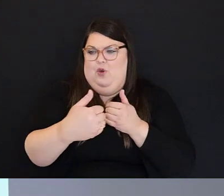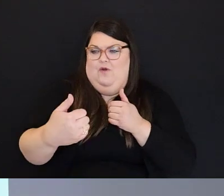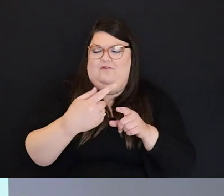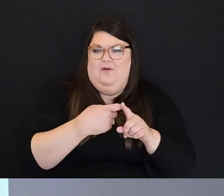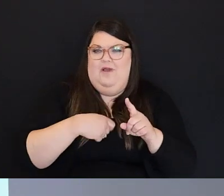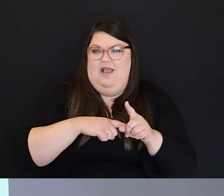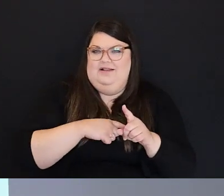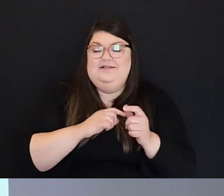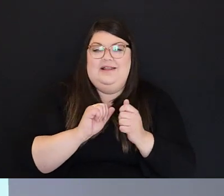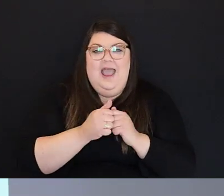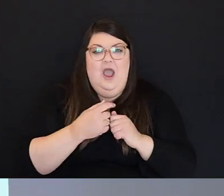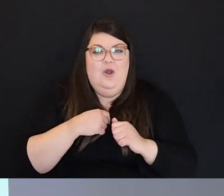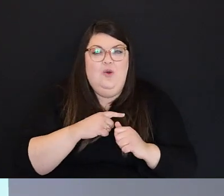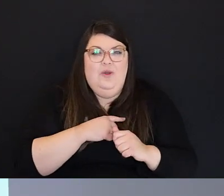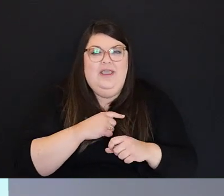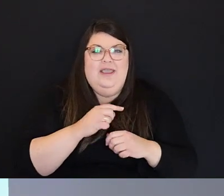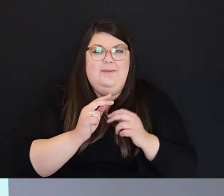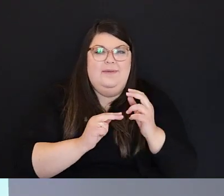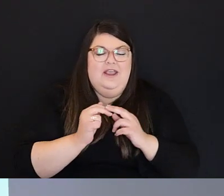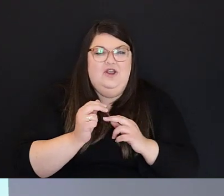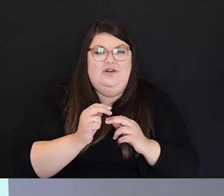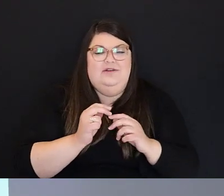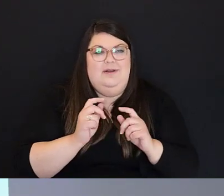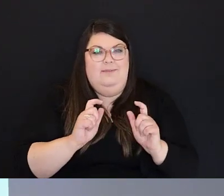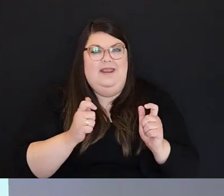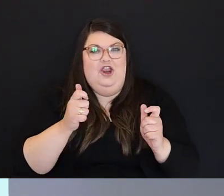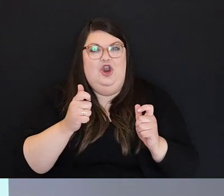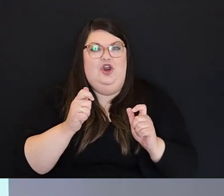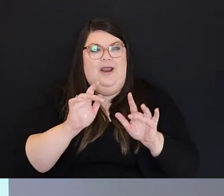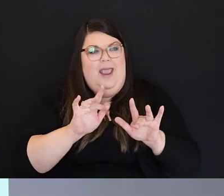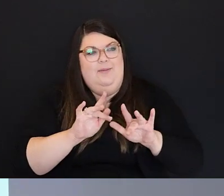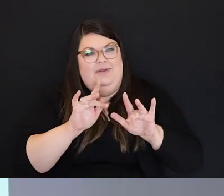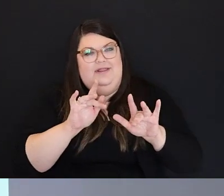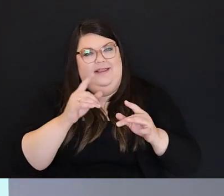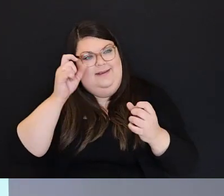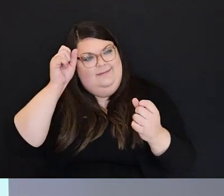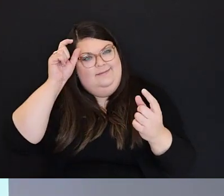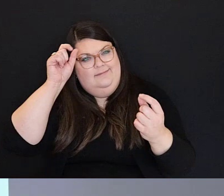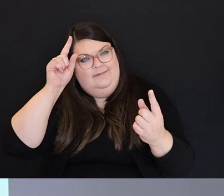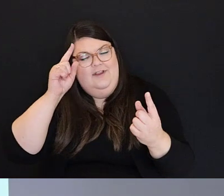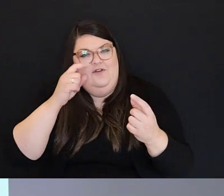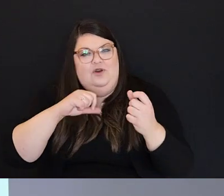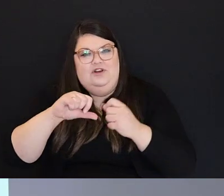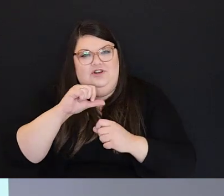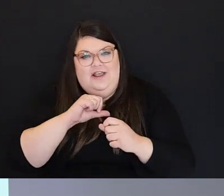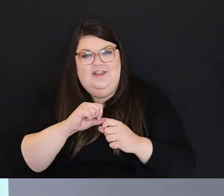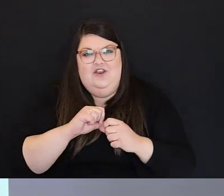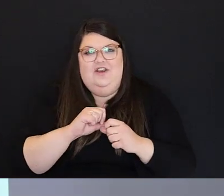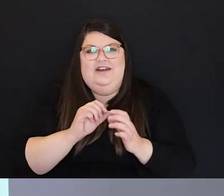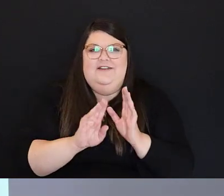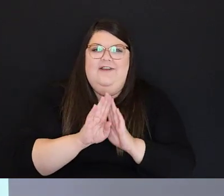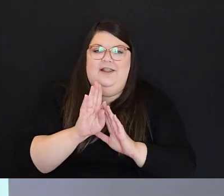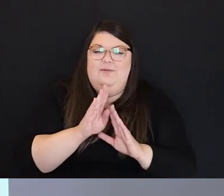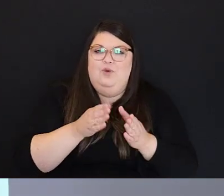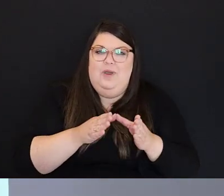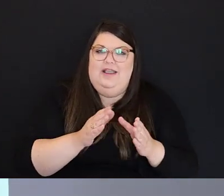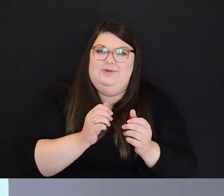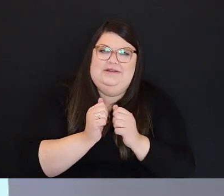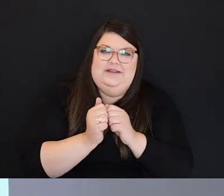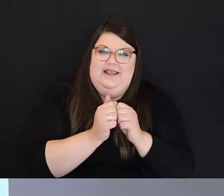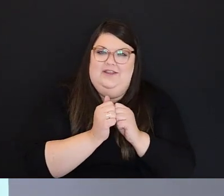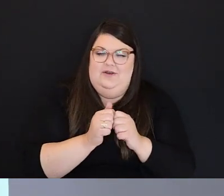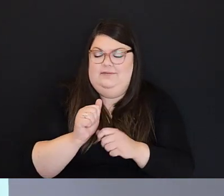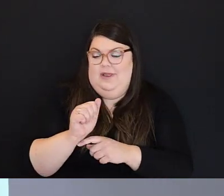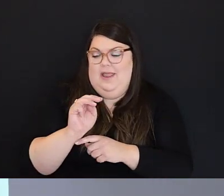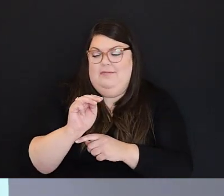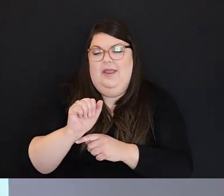can build a greater empathy for each other and build different ways of being together. Amanda shared the